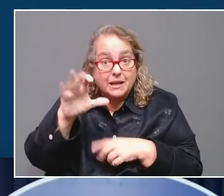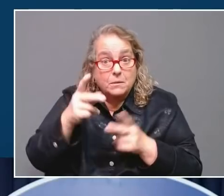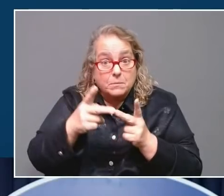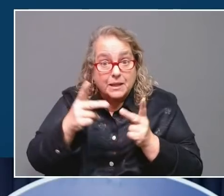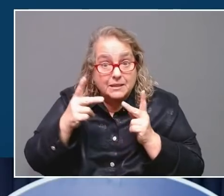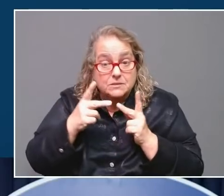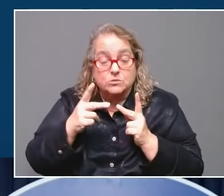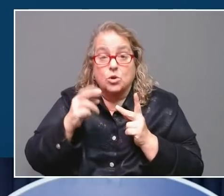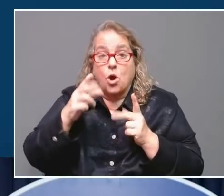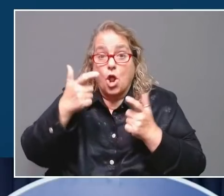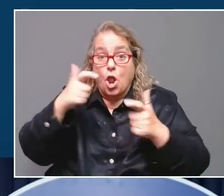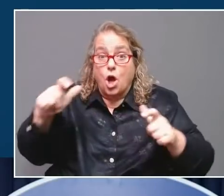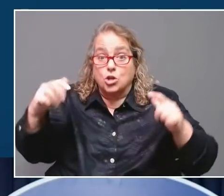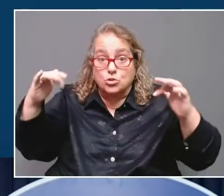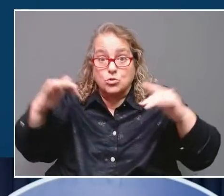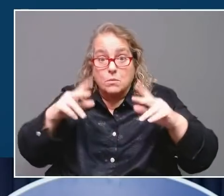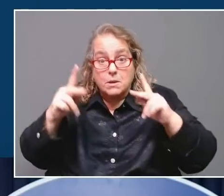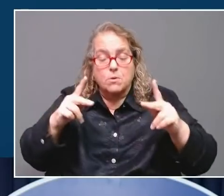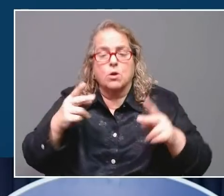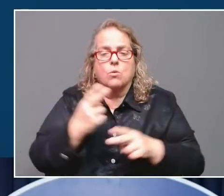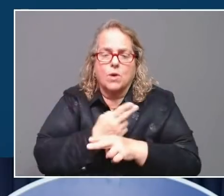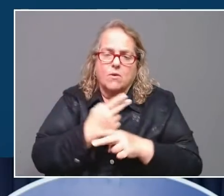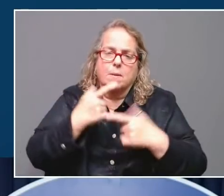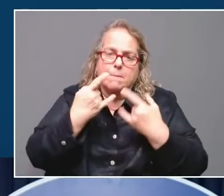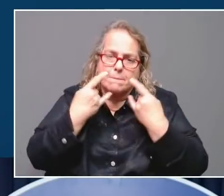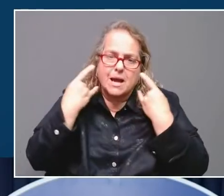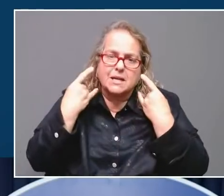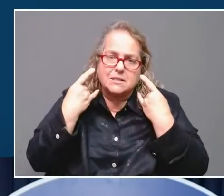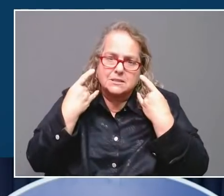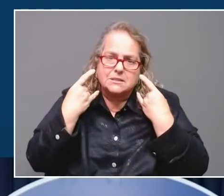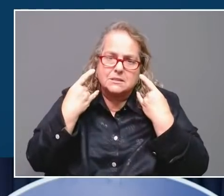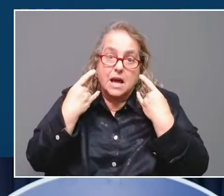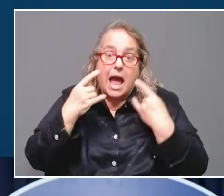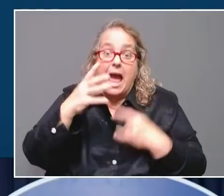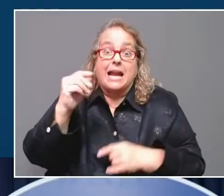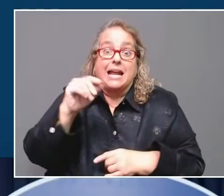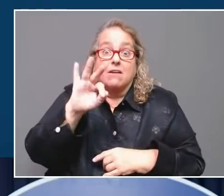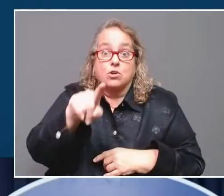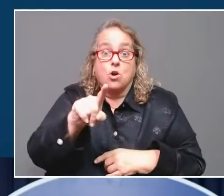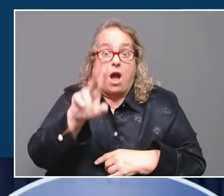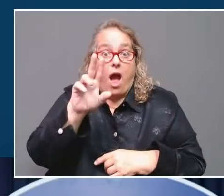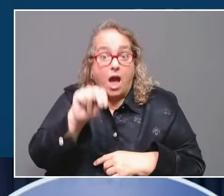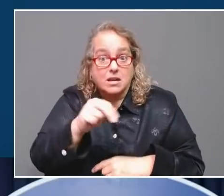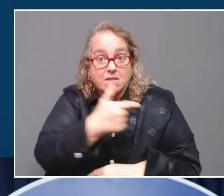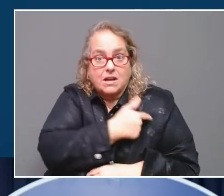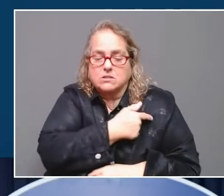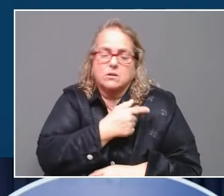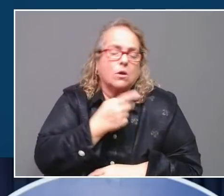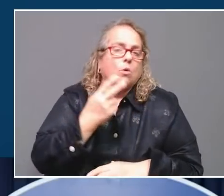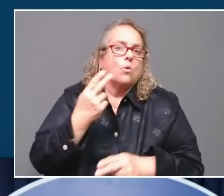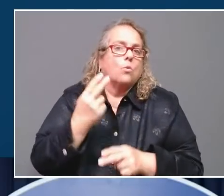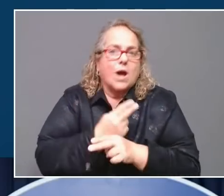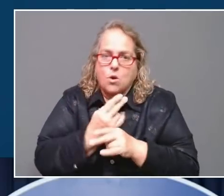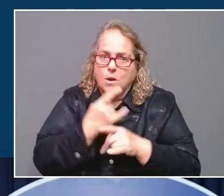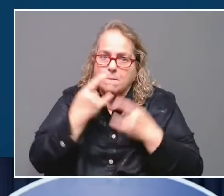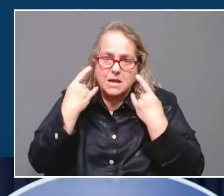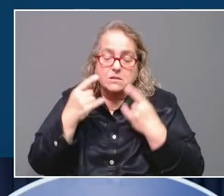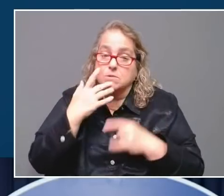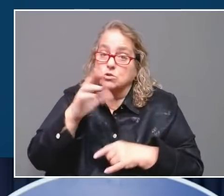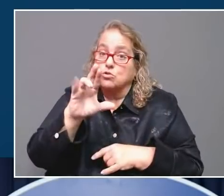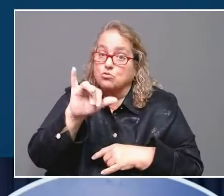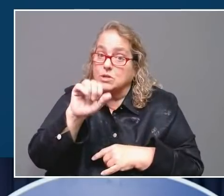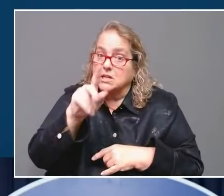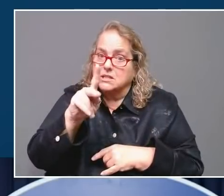large crowds, you really should wear a mask. And certainly if you're unvaccinated, you should wear a mask because the risk is significant. If you die